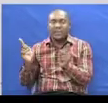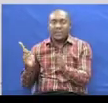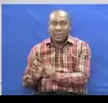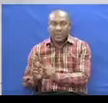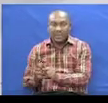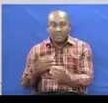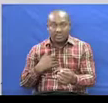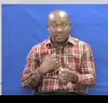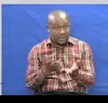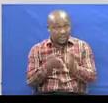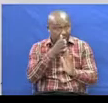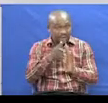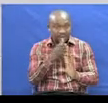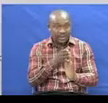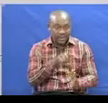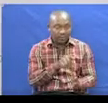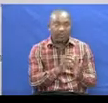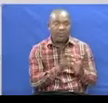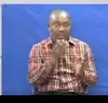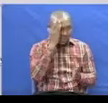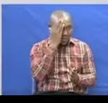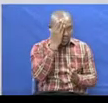one. Let me start with the common method.